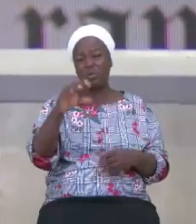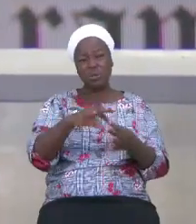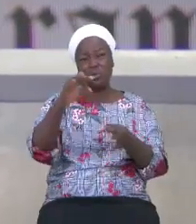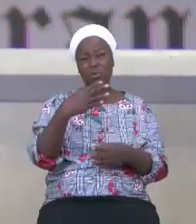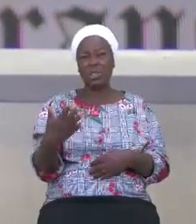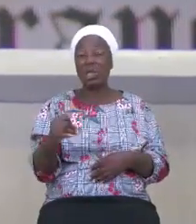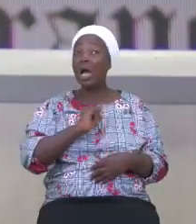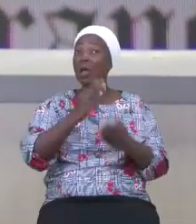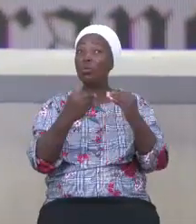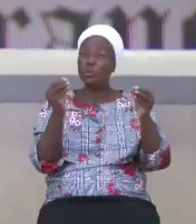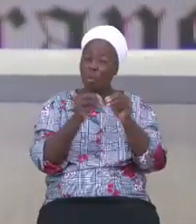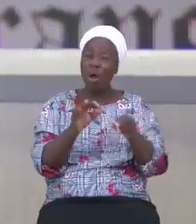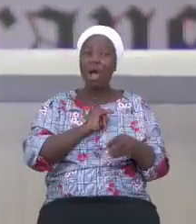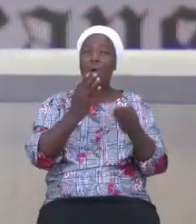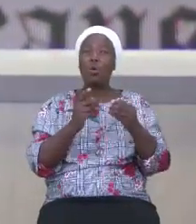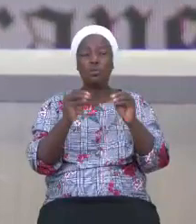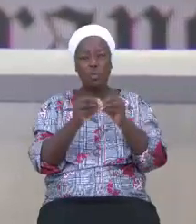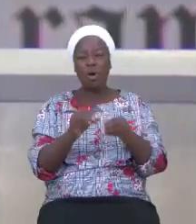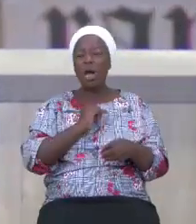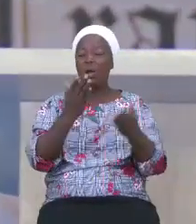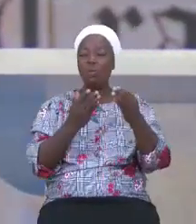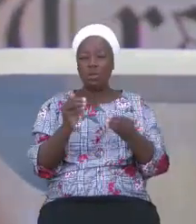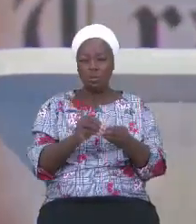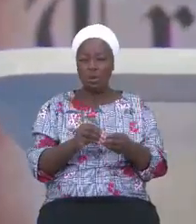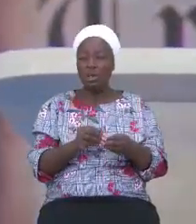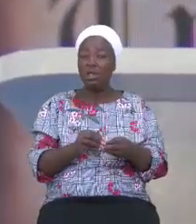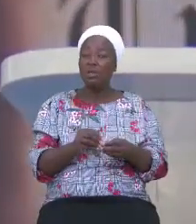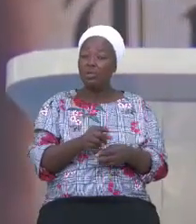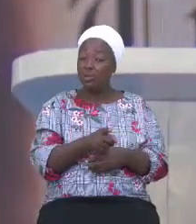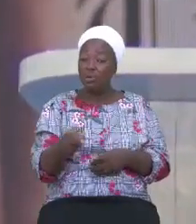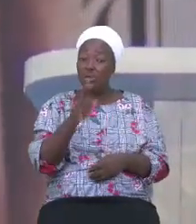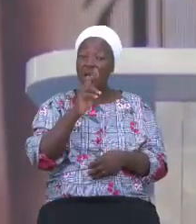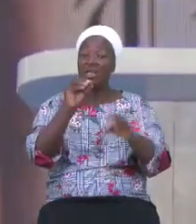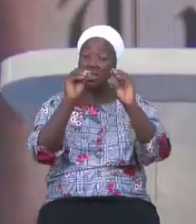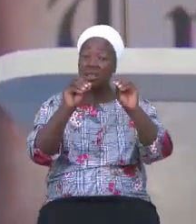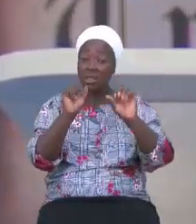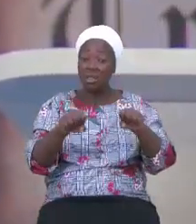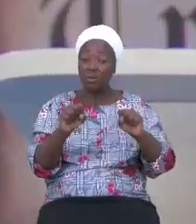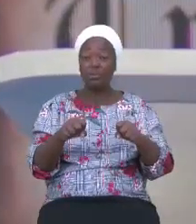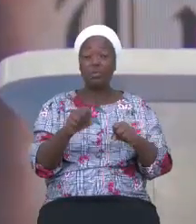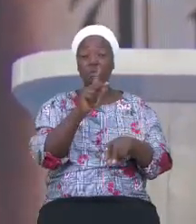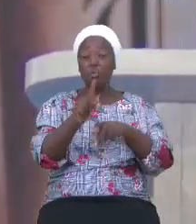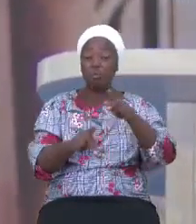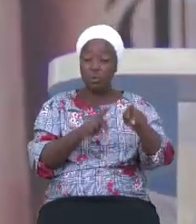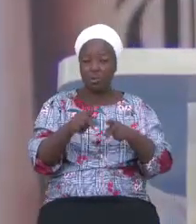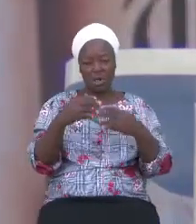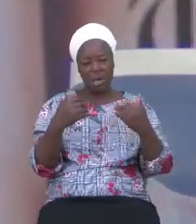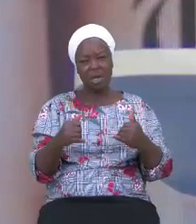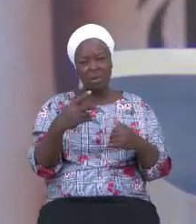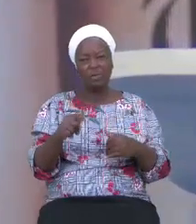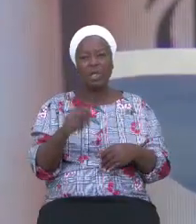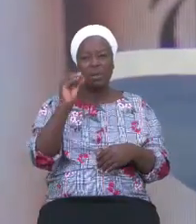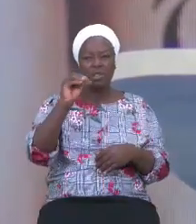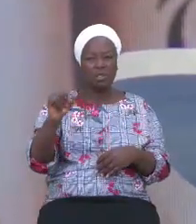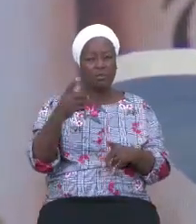more. I want more. I want more." Those are teachable creatures. Now, the message from glory